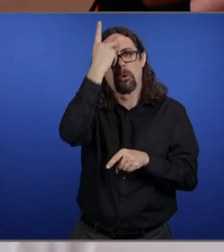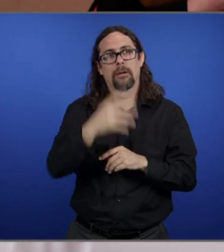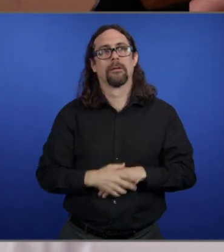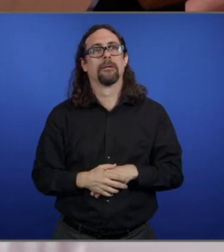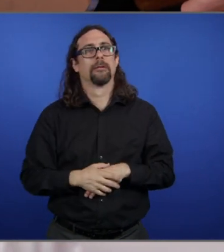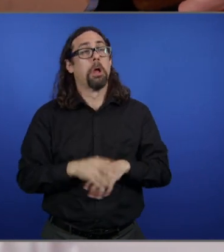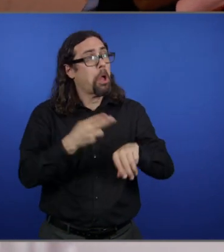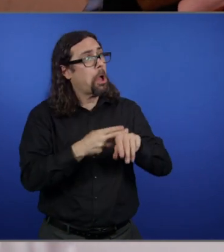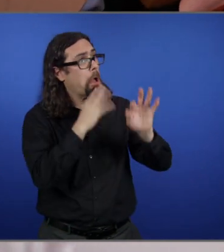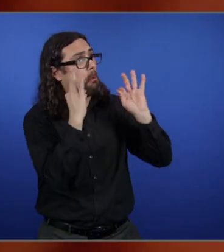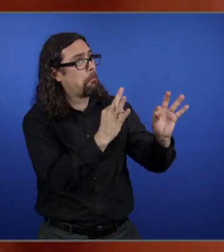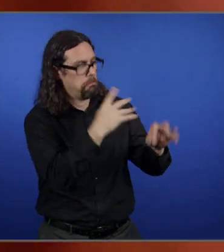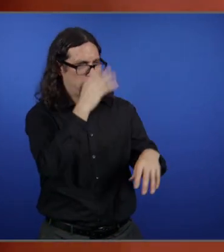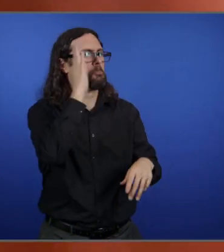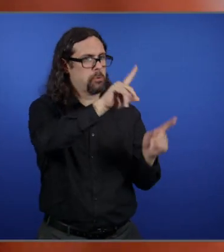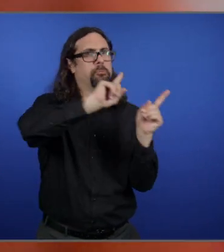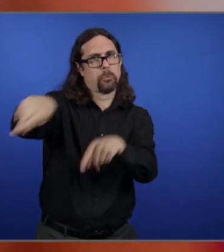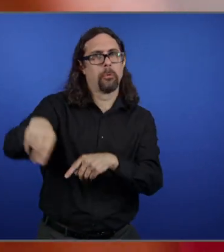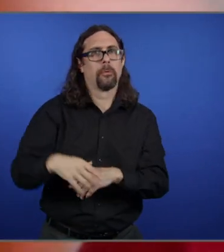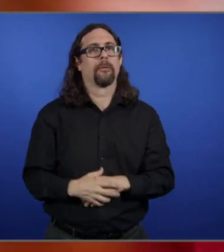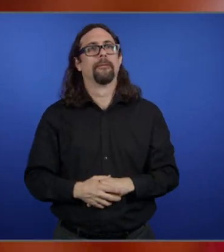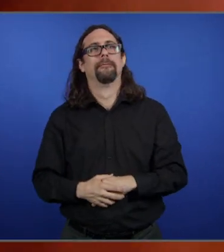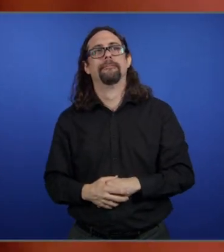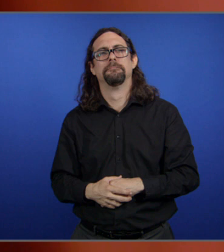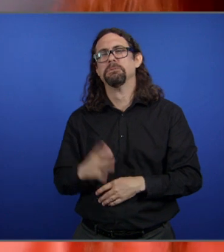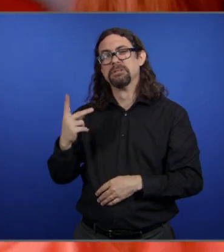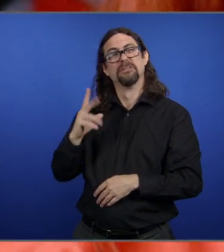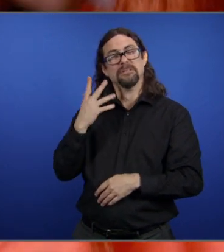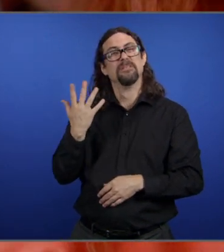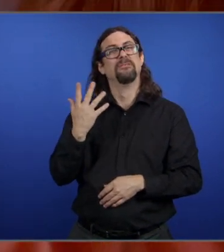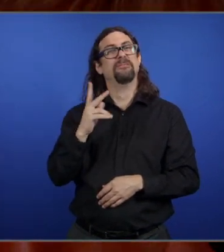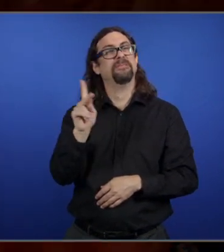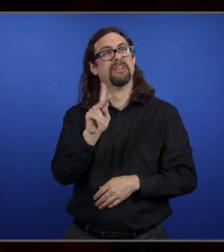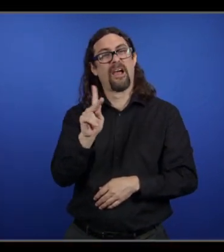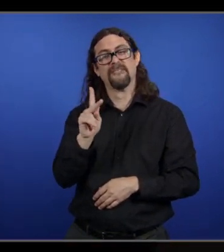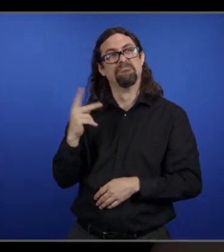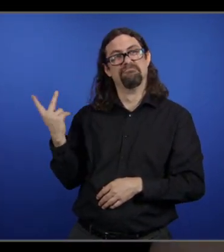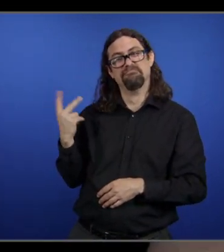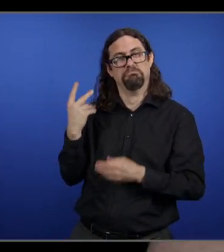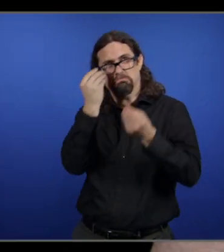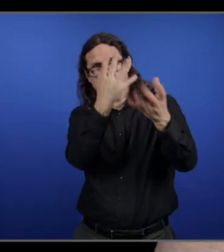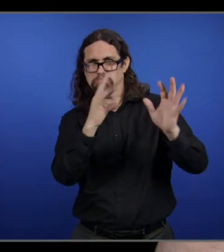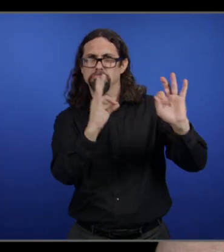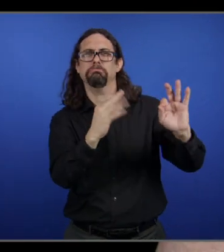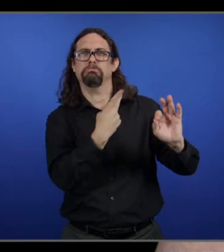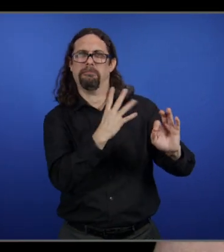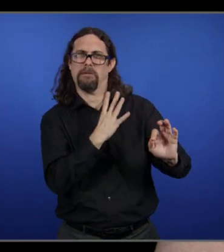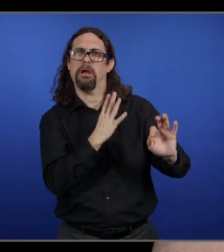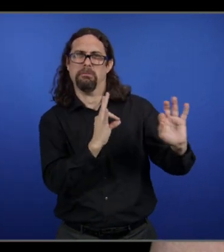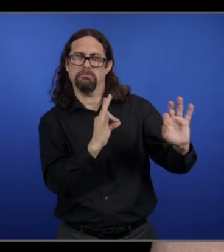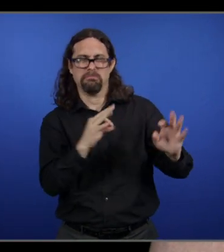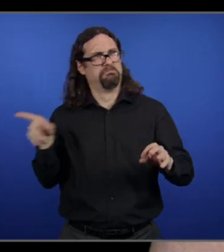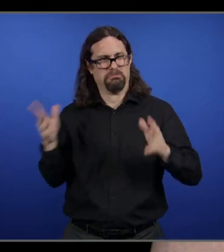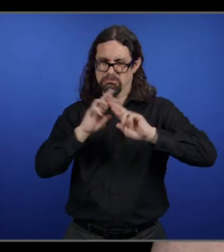park right down the street. Hector said he'd be sure to stop by. Take care, folks. Kevin and I let them know that we